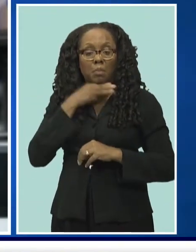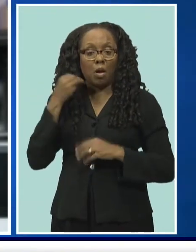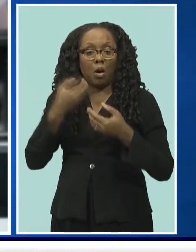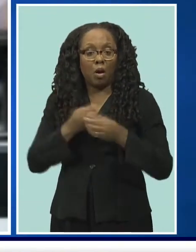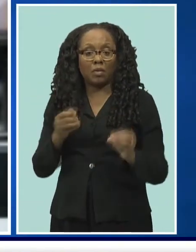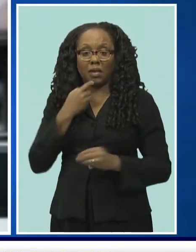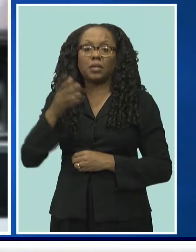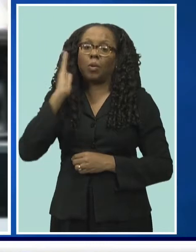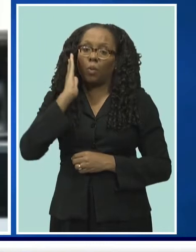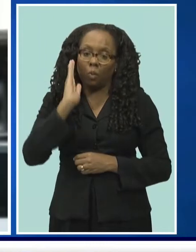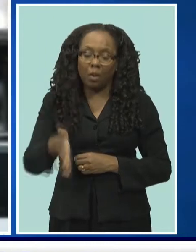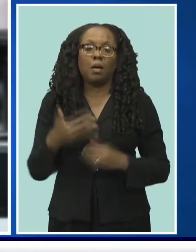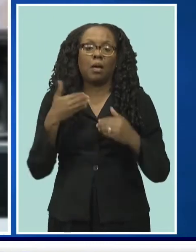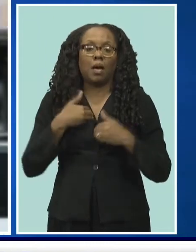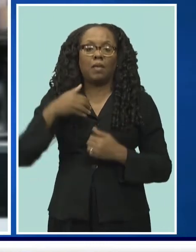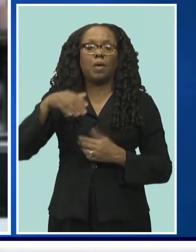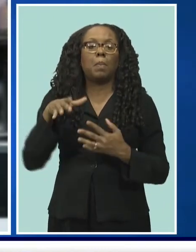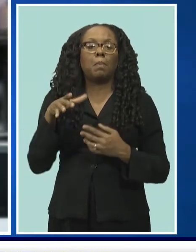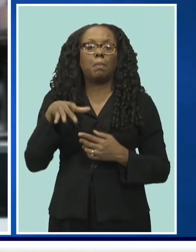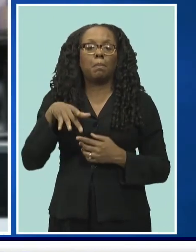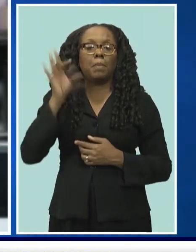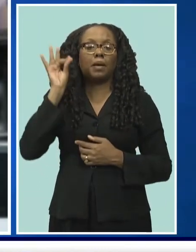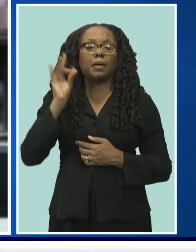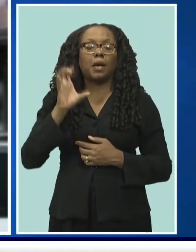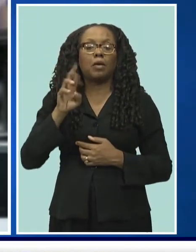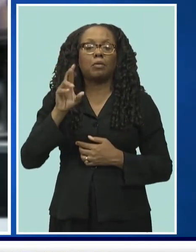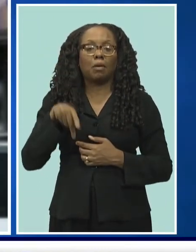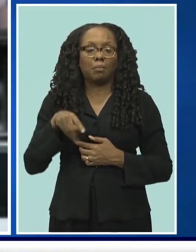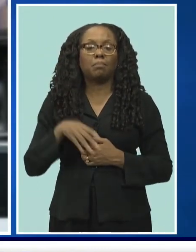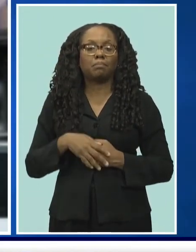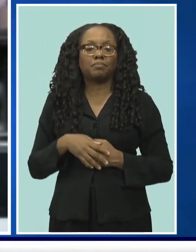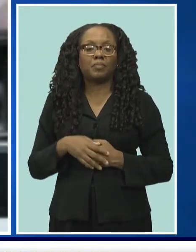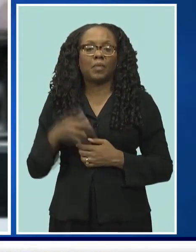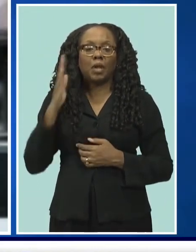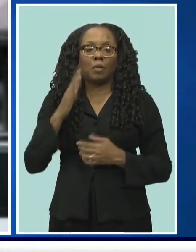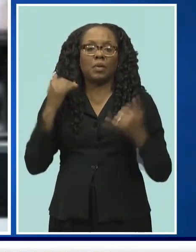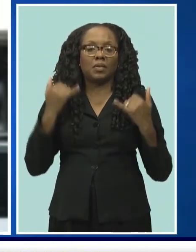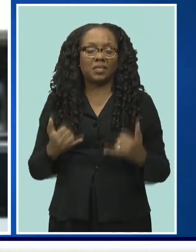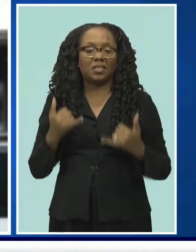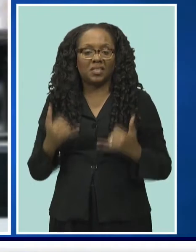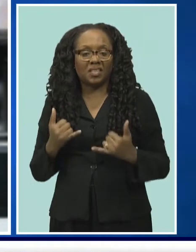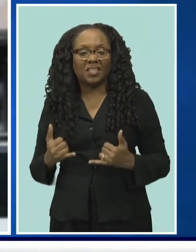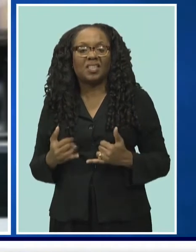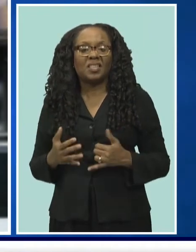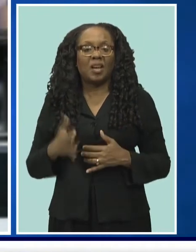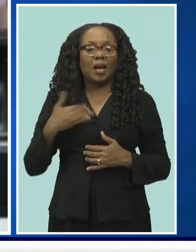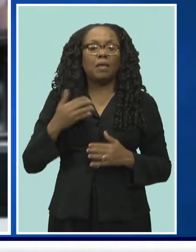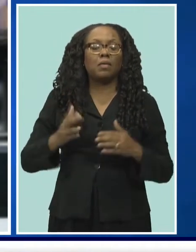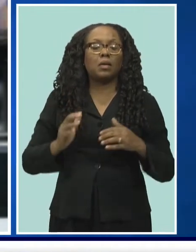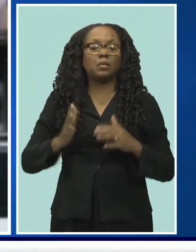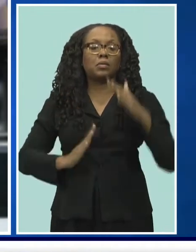be a Picardy Crop Finals. The July 29th competition will revert to the 2019 format, and the top prize will